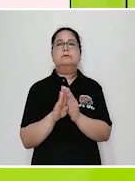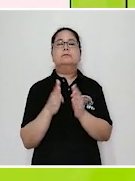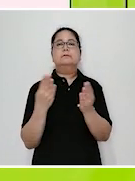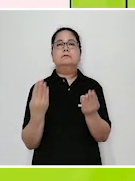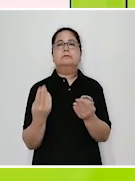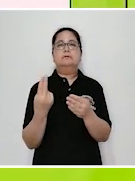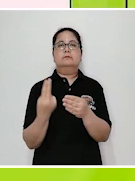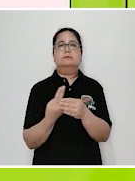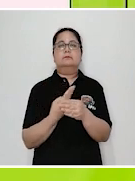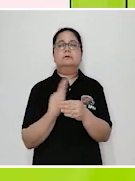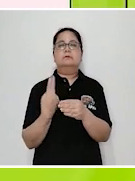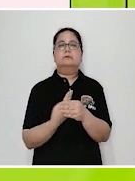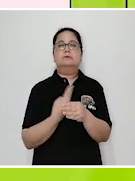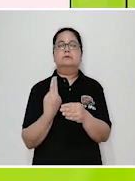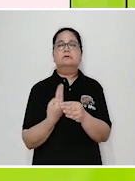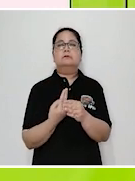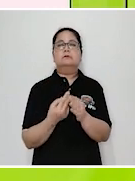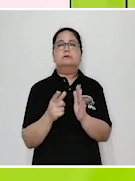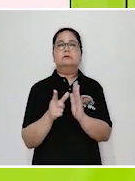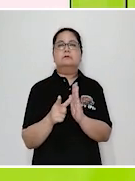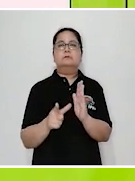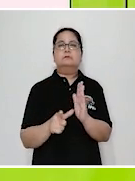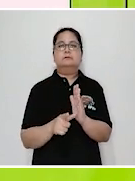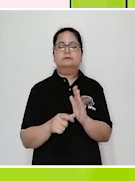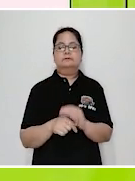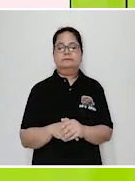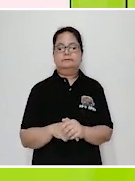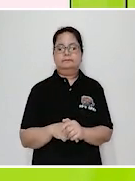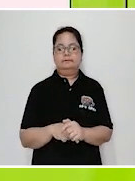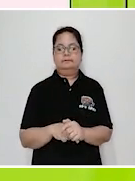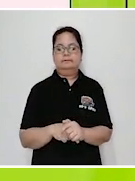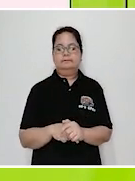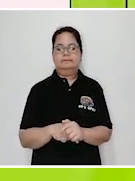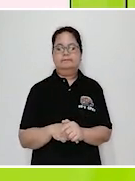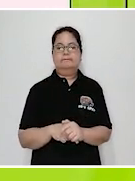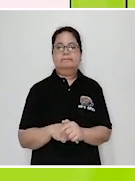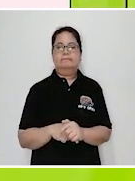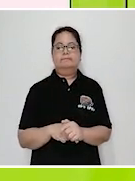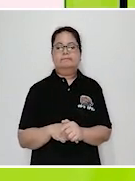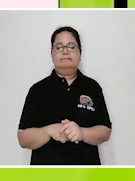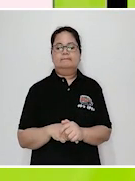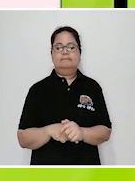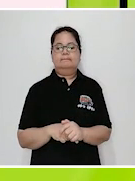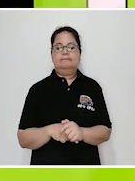These are the references that were used for this episode.